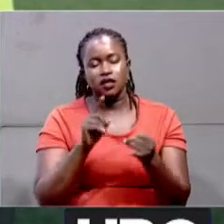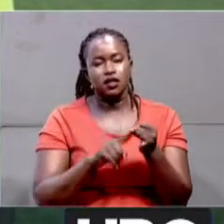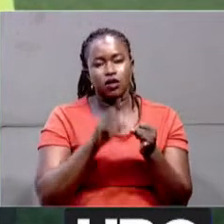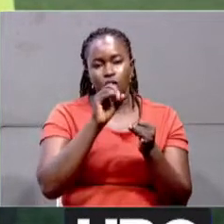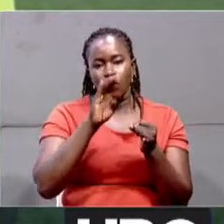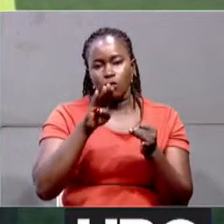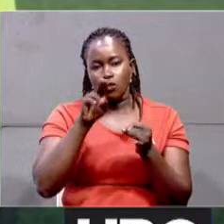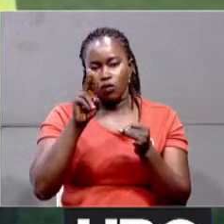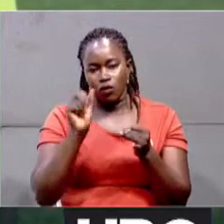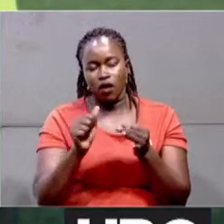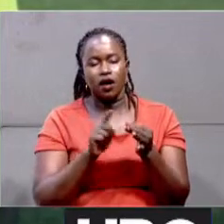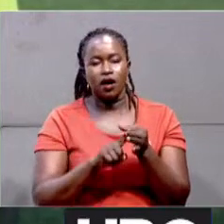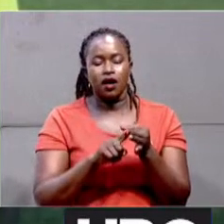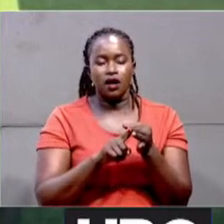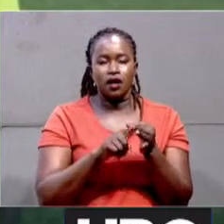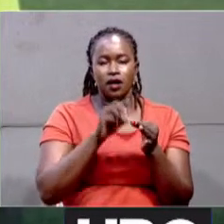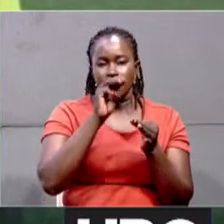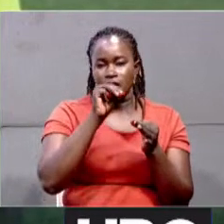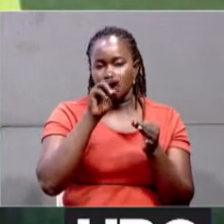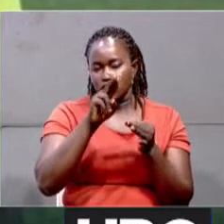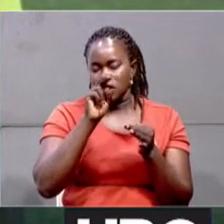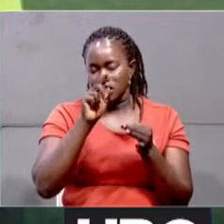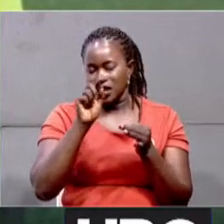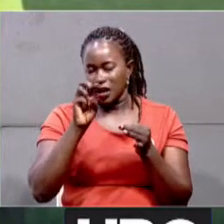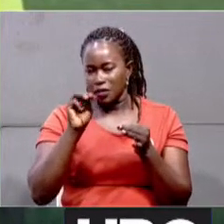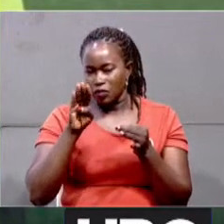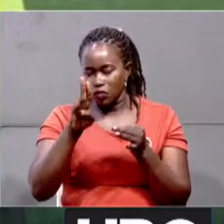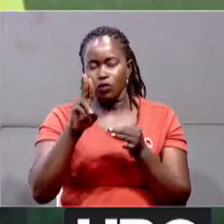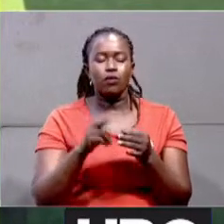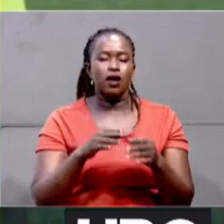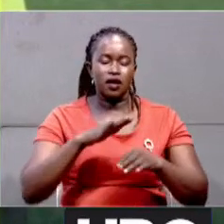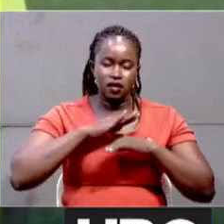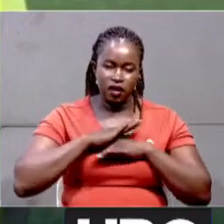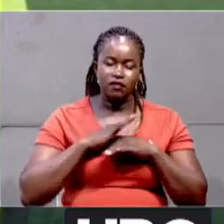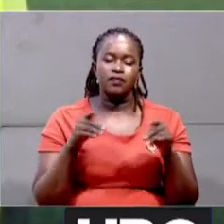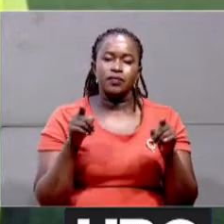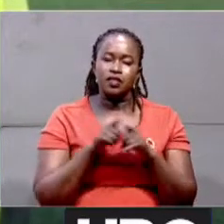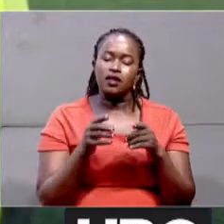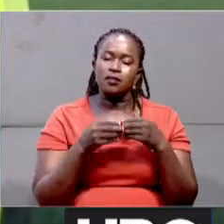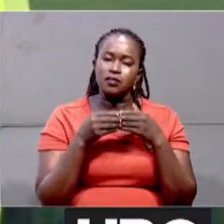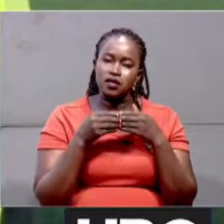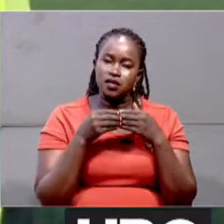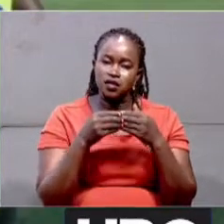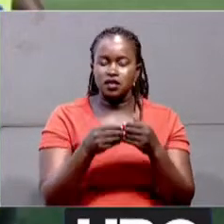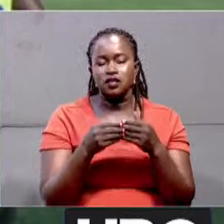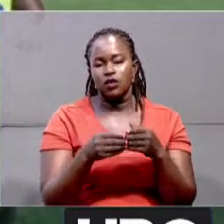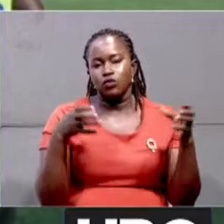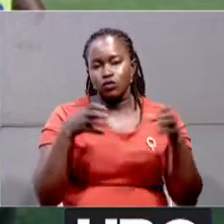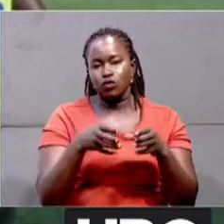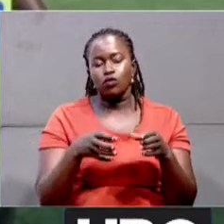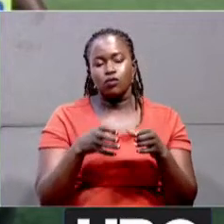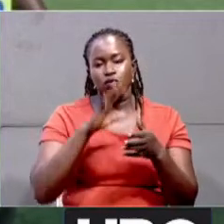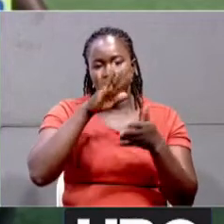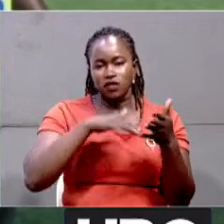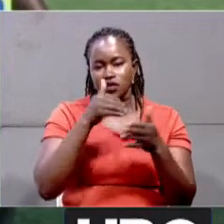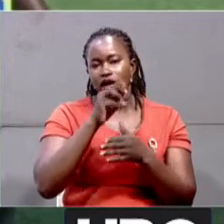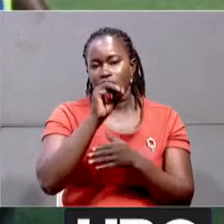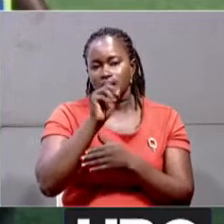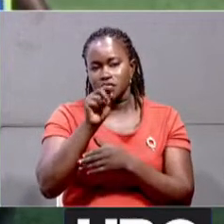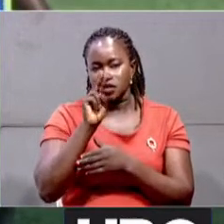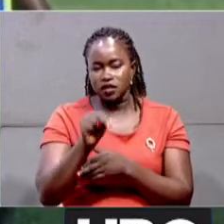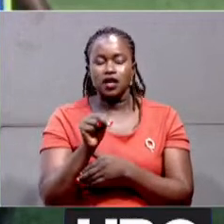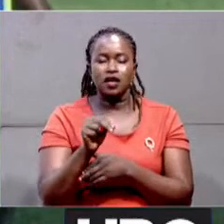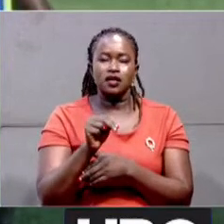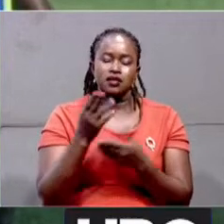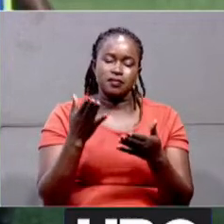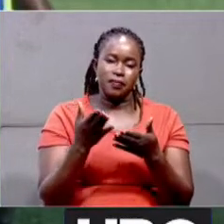Otim were enough for Proline Football Club that played this latest Scorpion group fixture at the MTN Philip Omondi